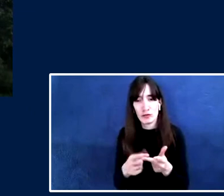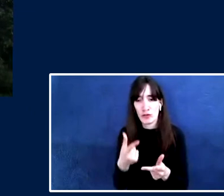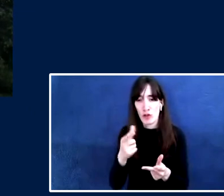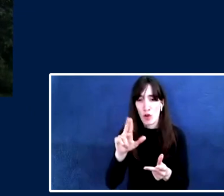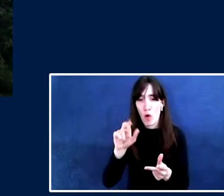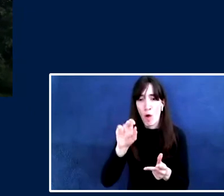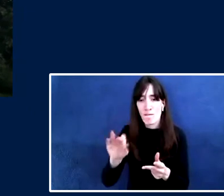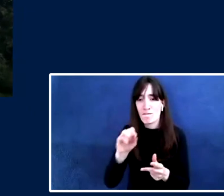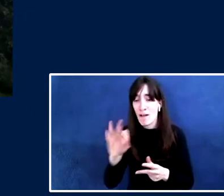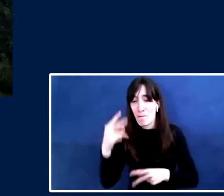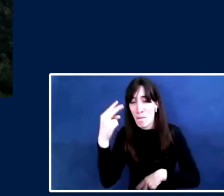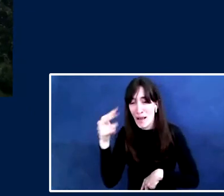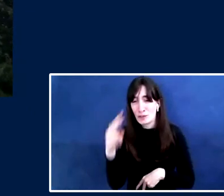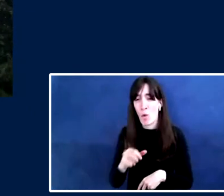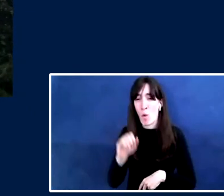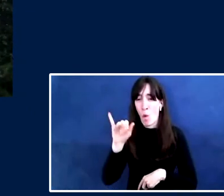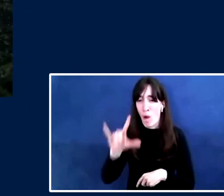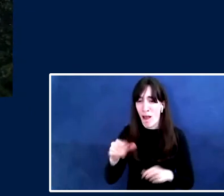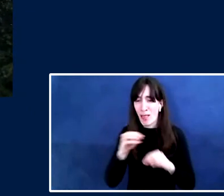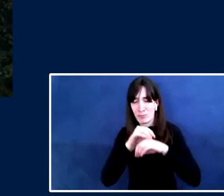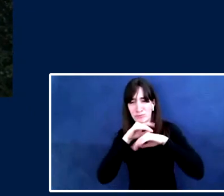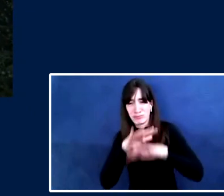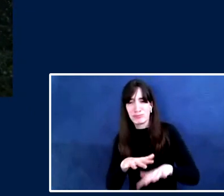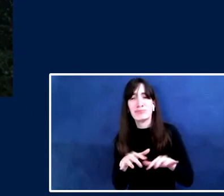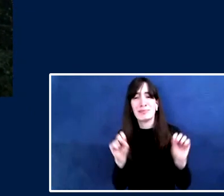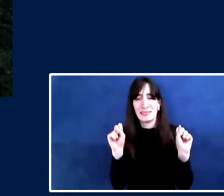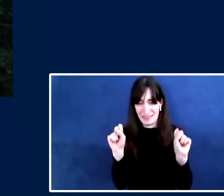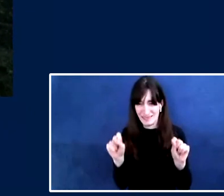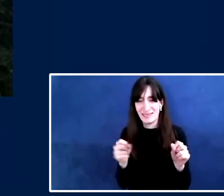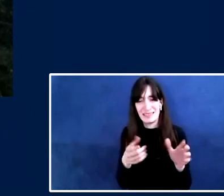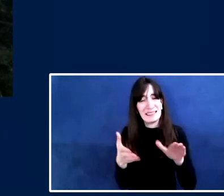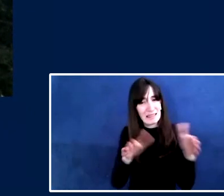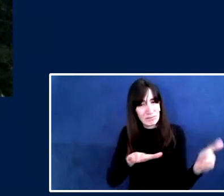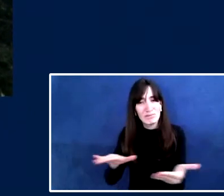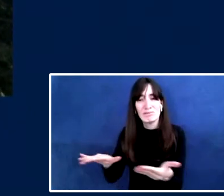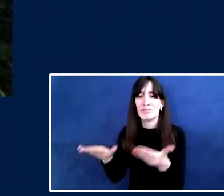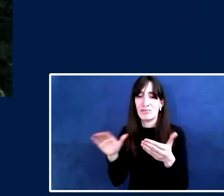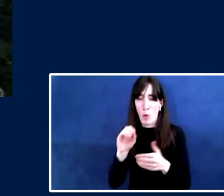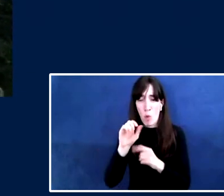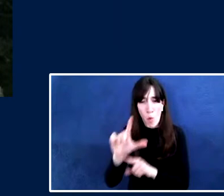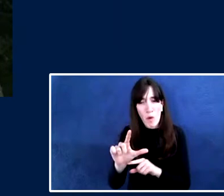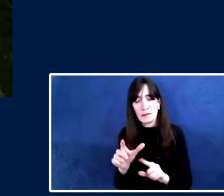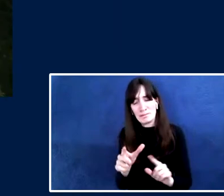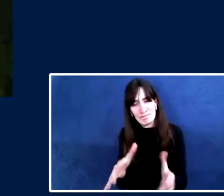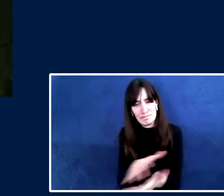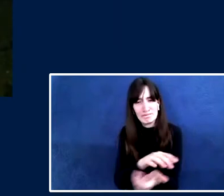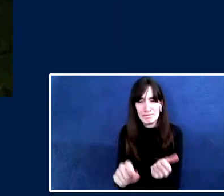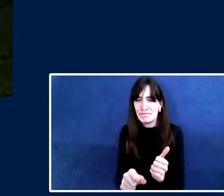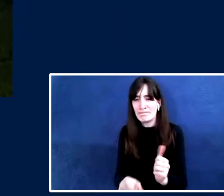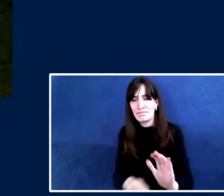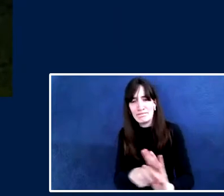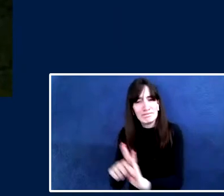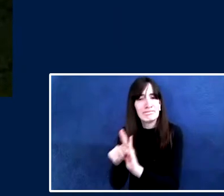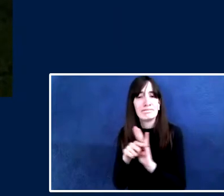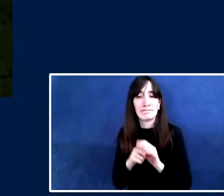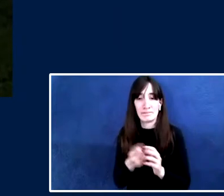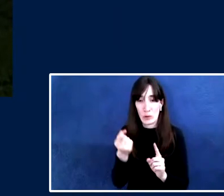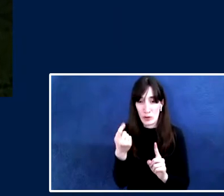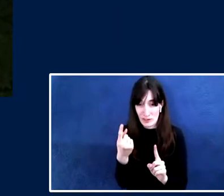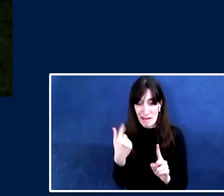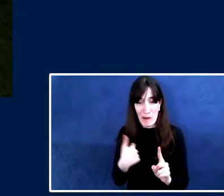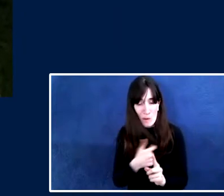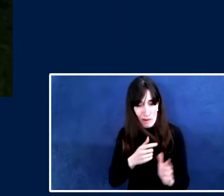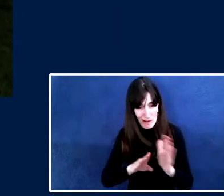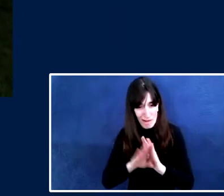oil spill that killed a lot of the corals. And so we're developing ways of snipping small branches off of these